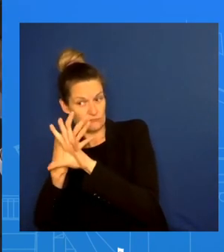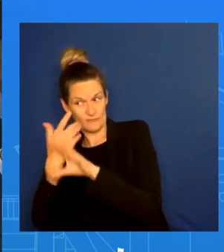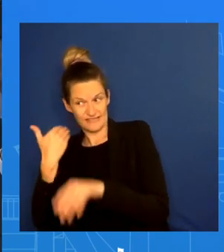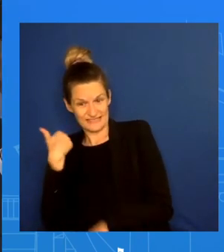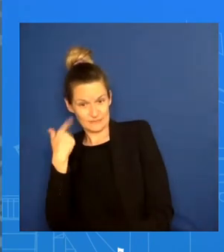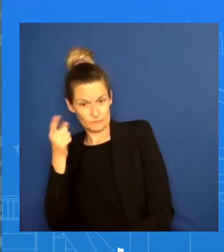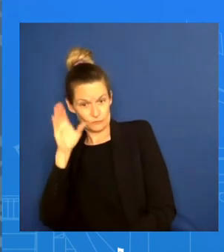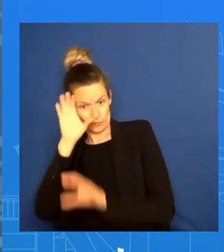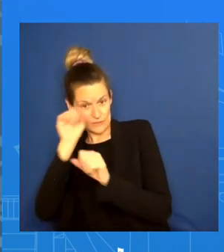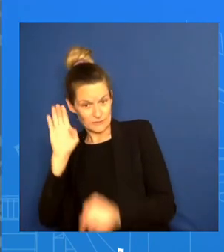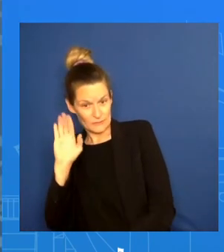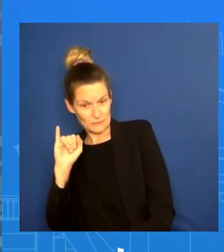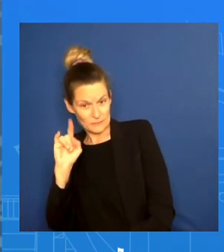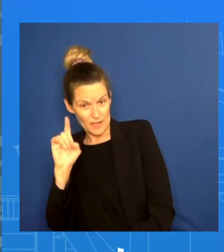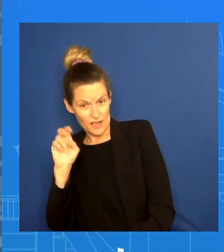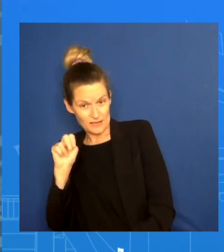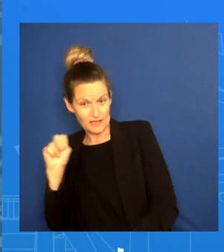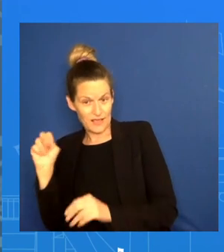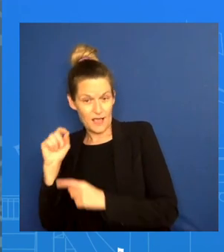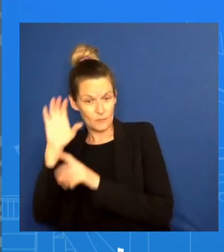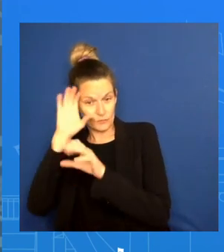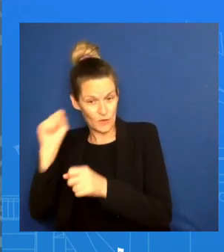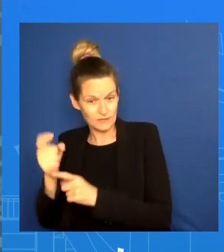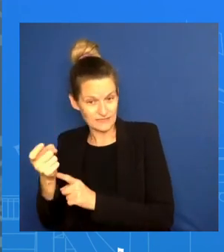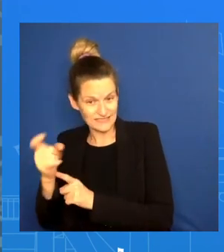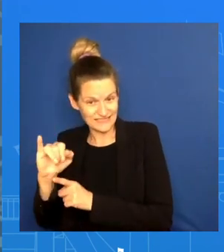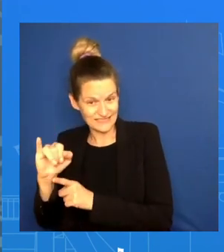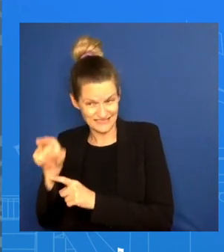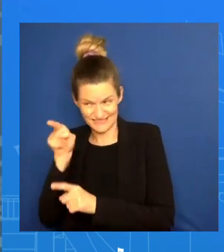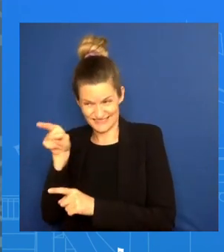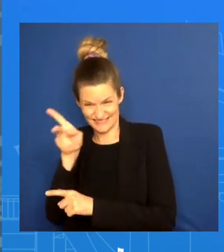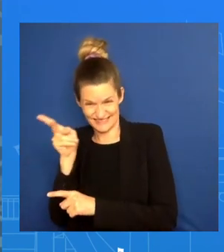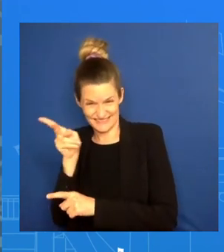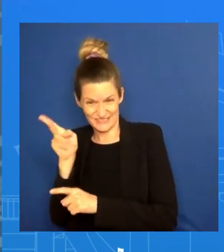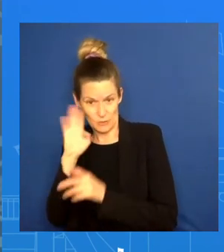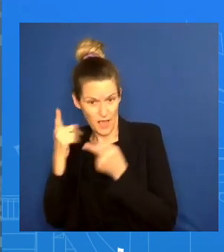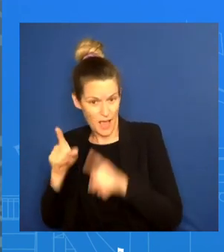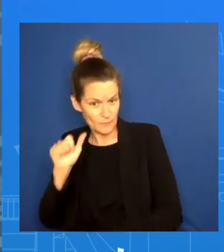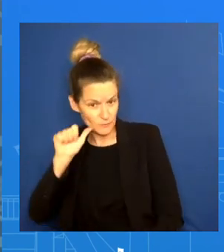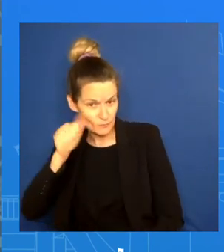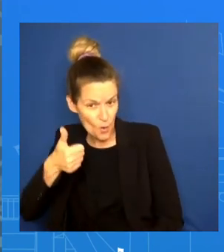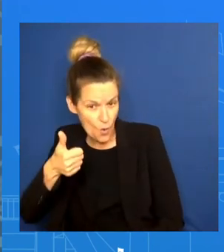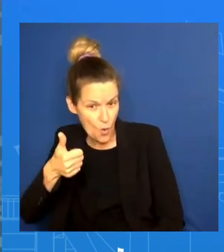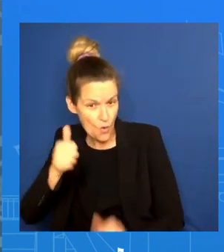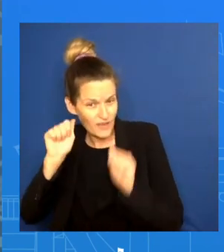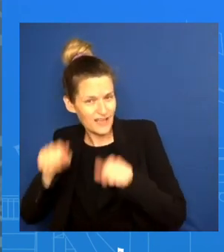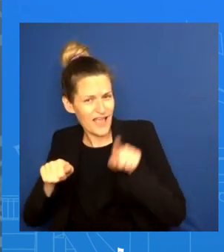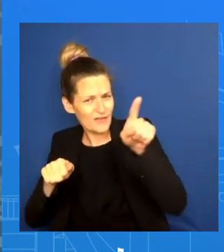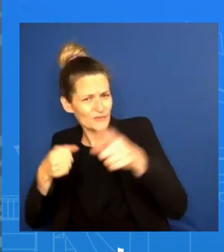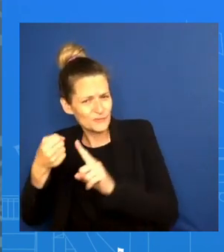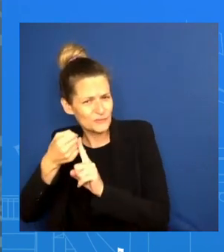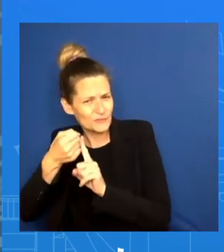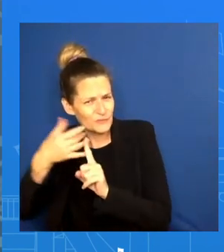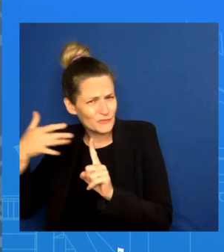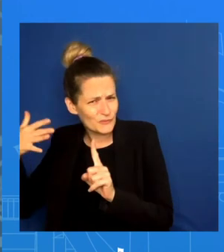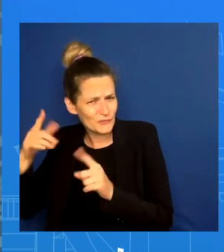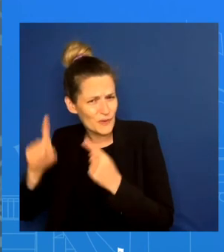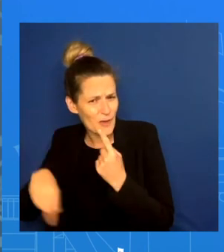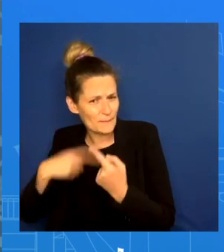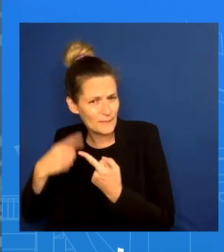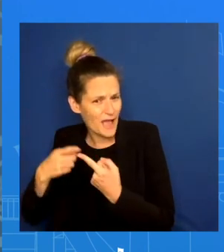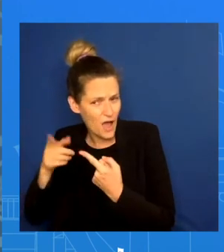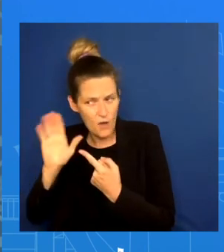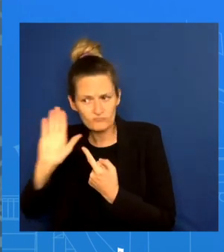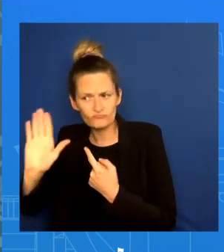us? I can't announce a date and a time for you. I think the president spoke to this just the other day, that he expects to do this very soon, and I think it will